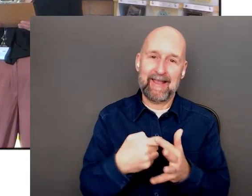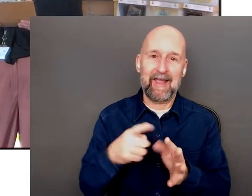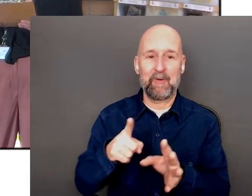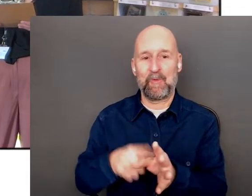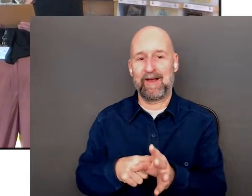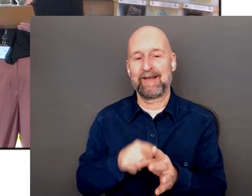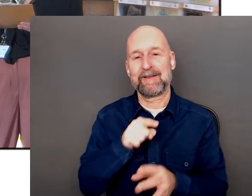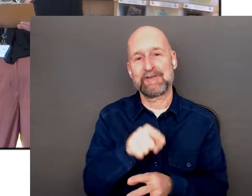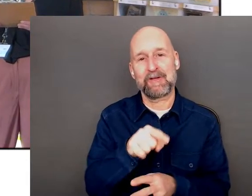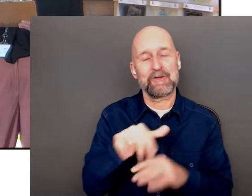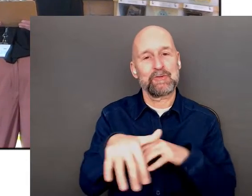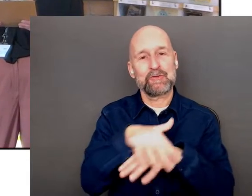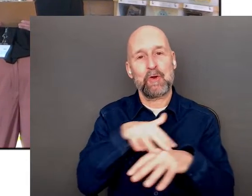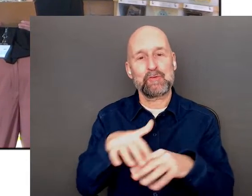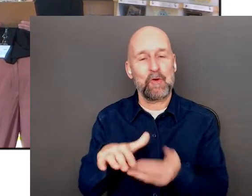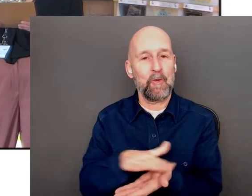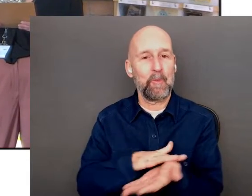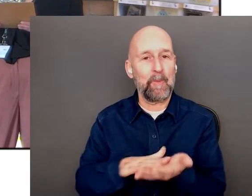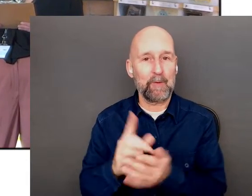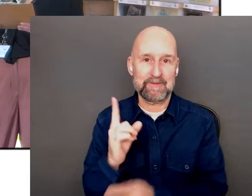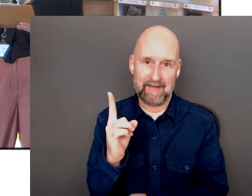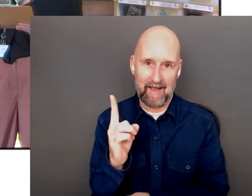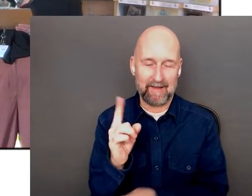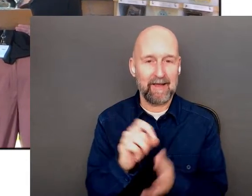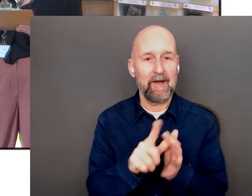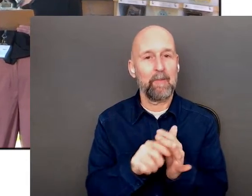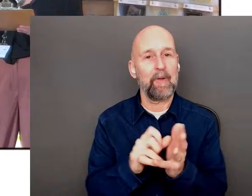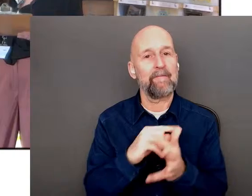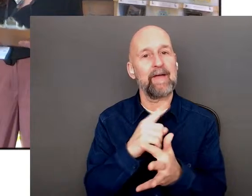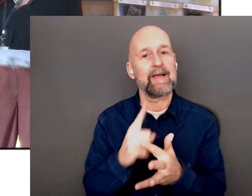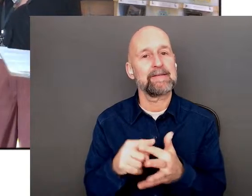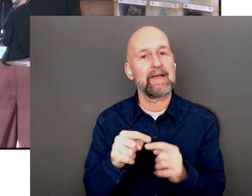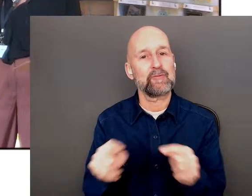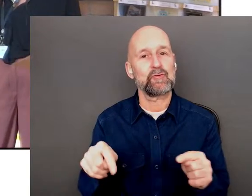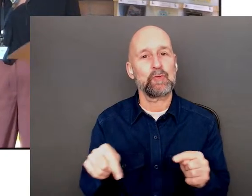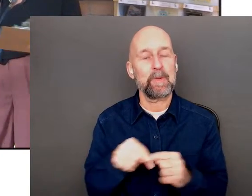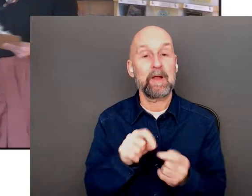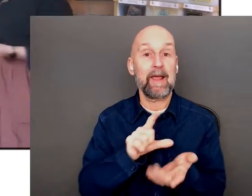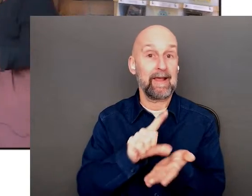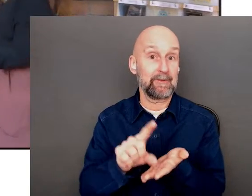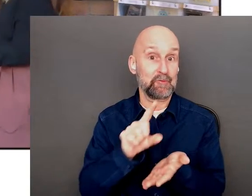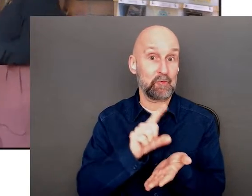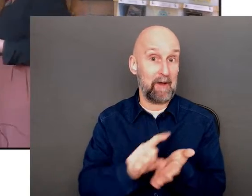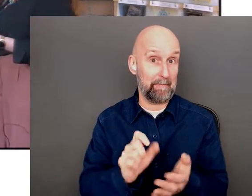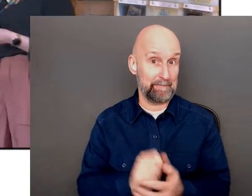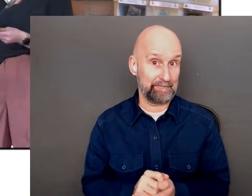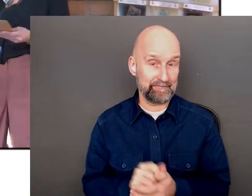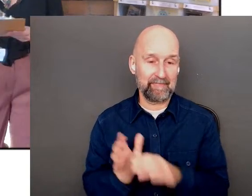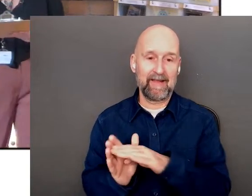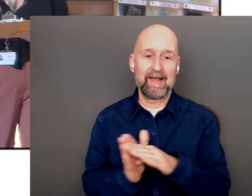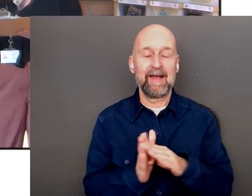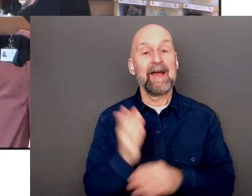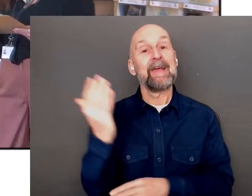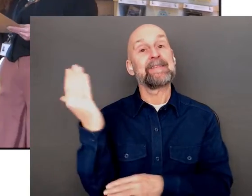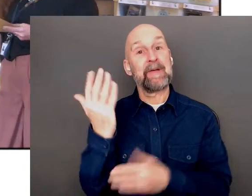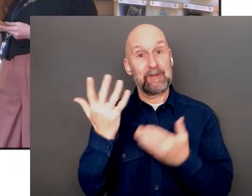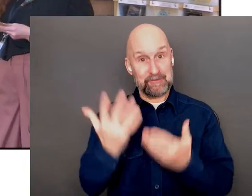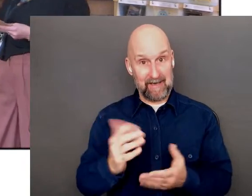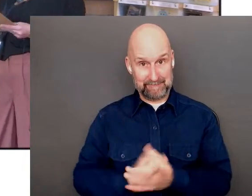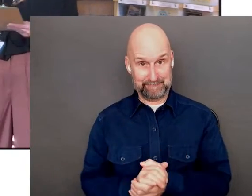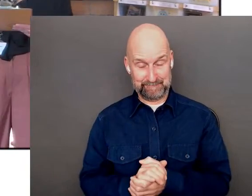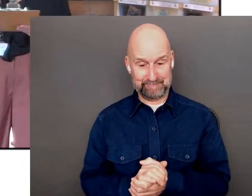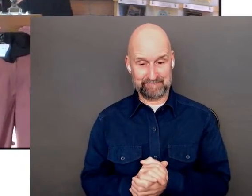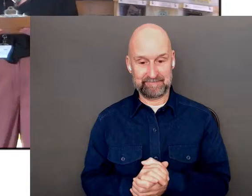pmsstudiouk.bsky.social on Blue Sky, at Pervasive Media Studio on Instagram. So our speakers today, they